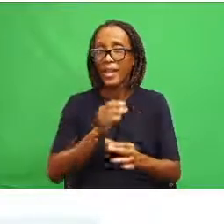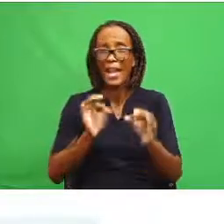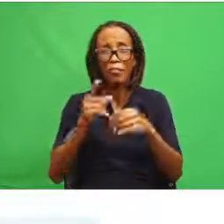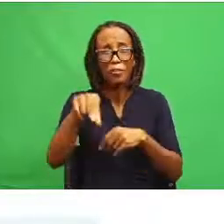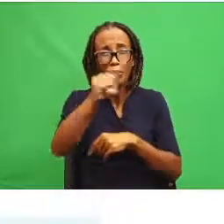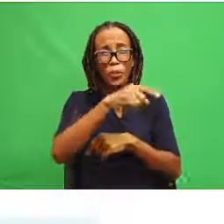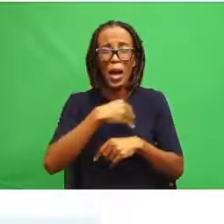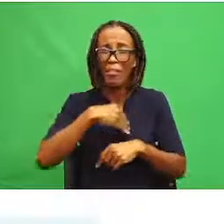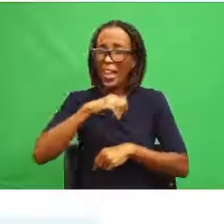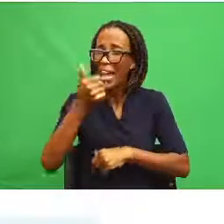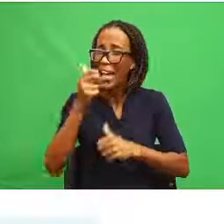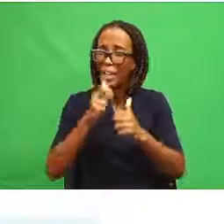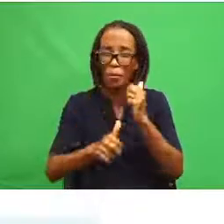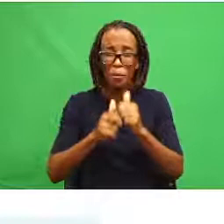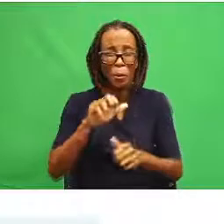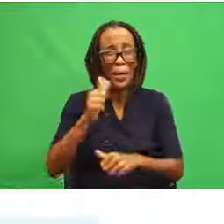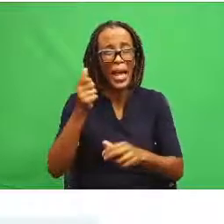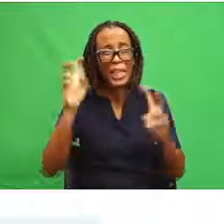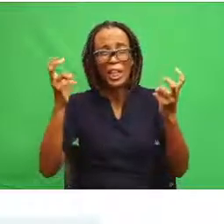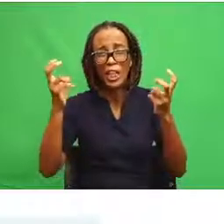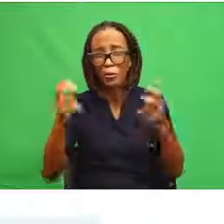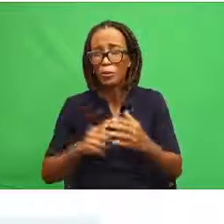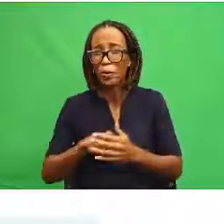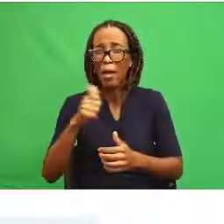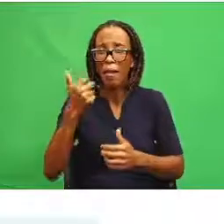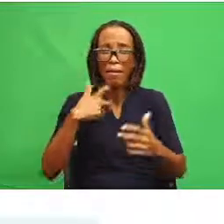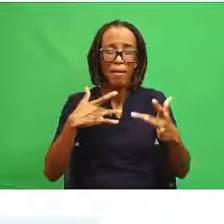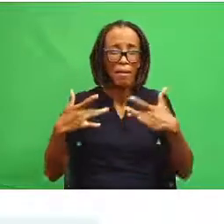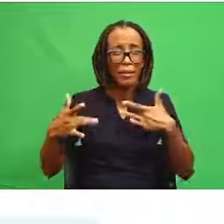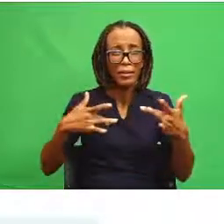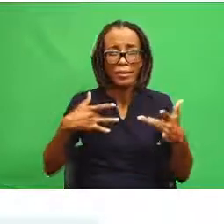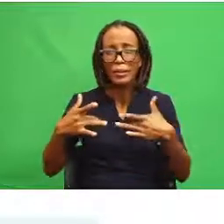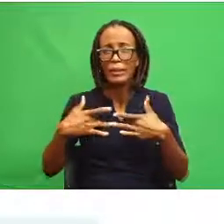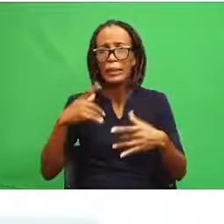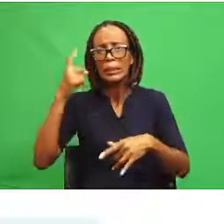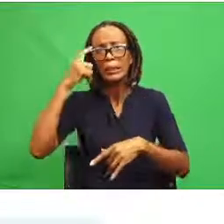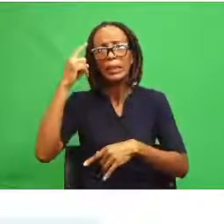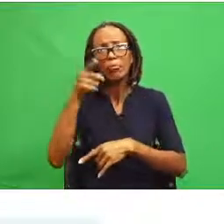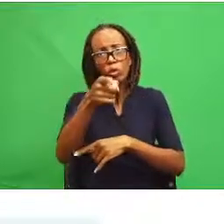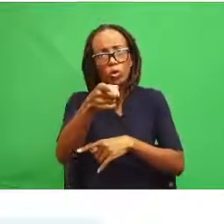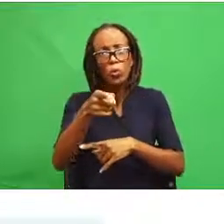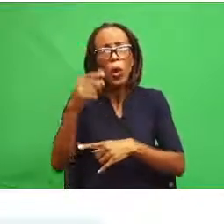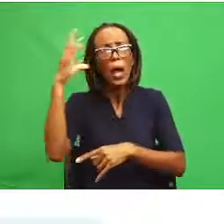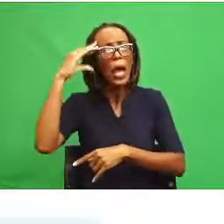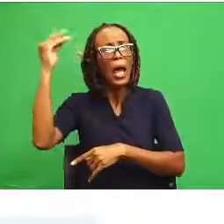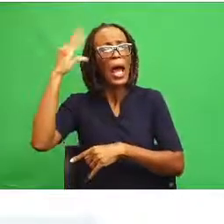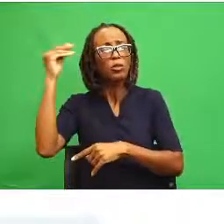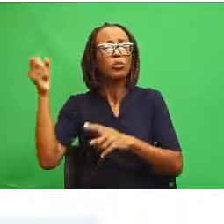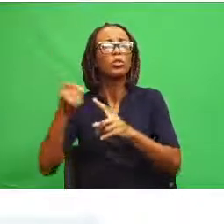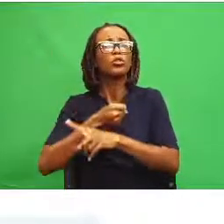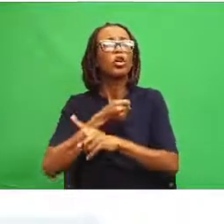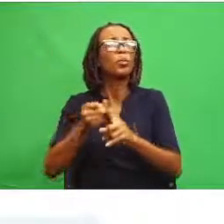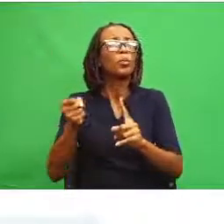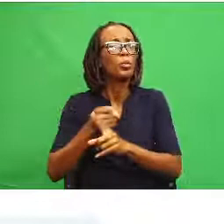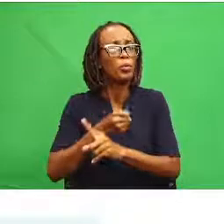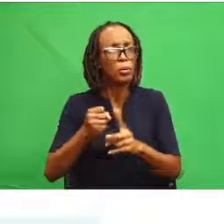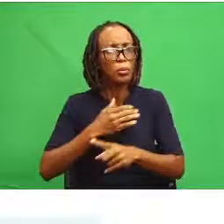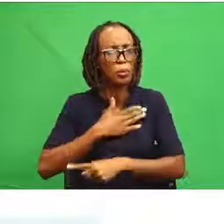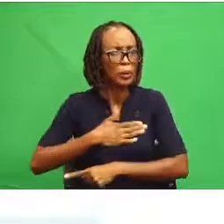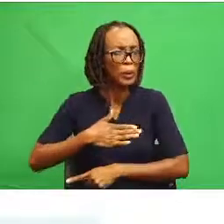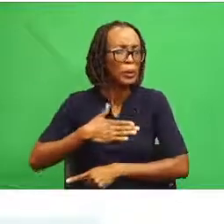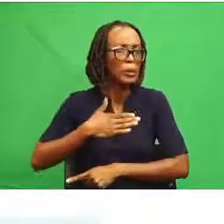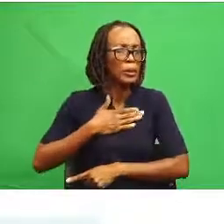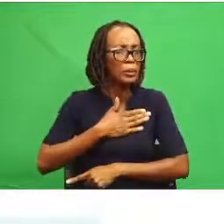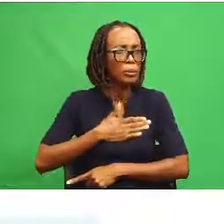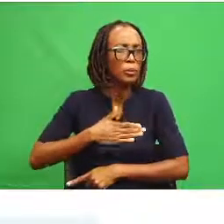any problems, any issues pertaining to someone that you may feel that is abused, maybe you are the person that is being abused, feel free to